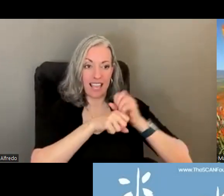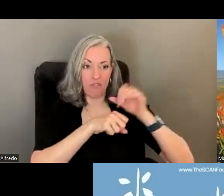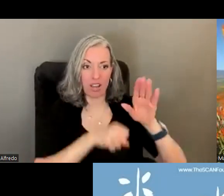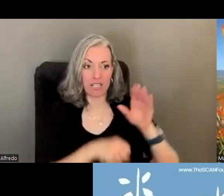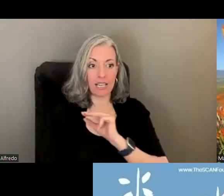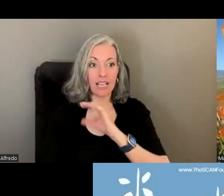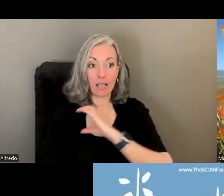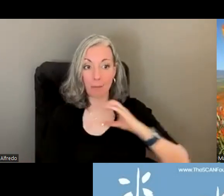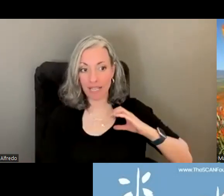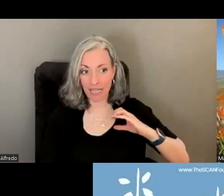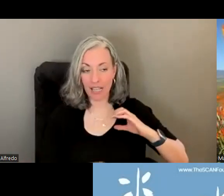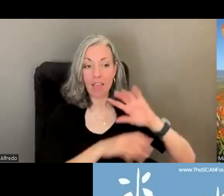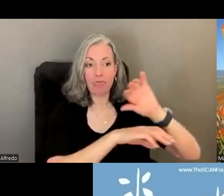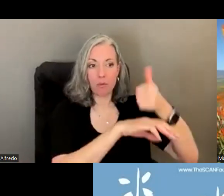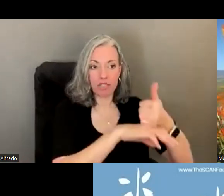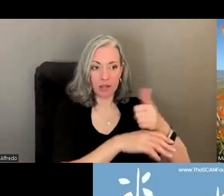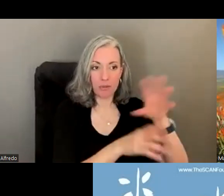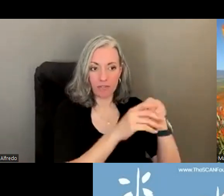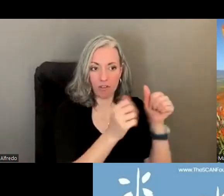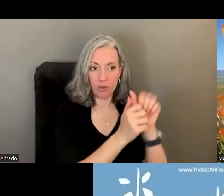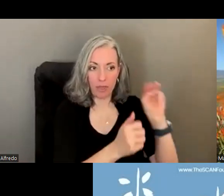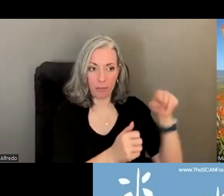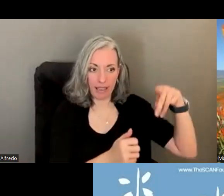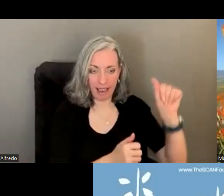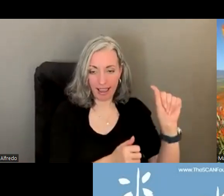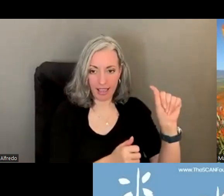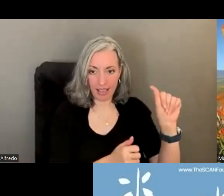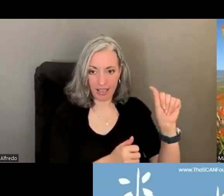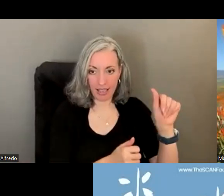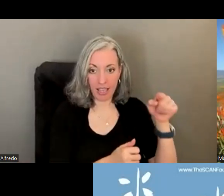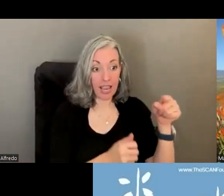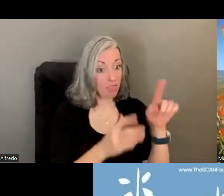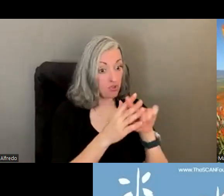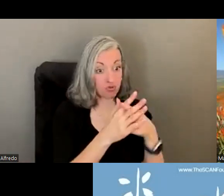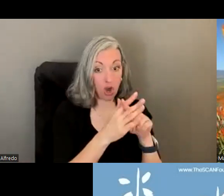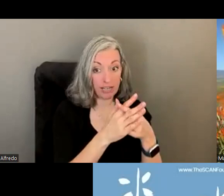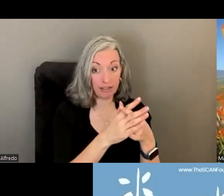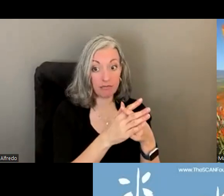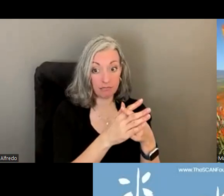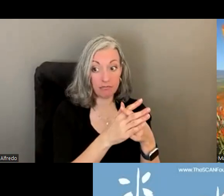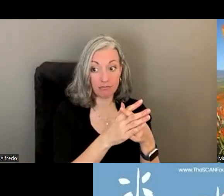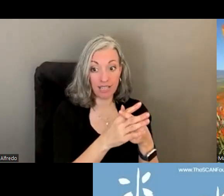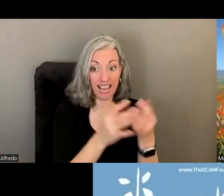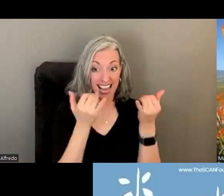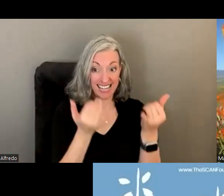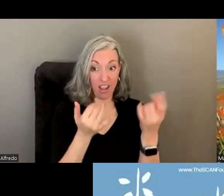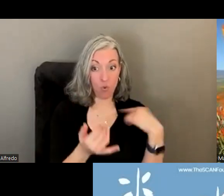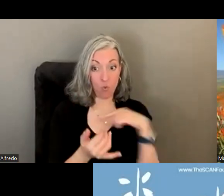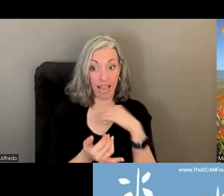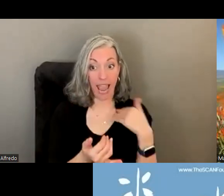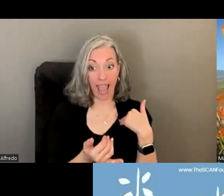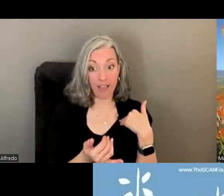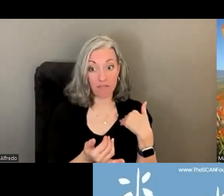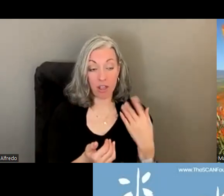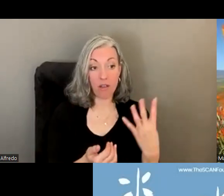was formed as part of the Master Plan for Aging in the very beginning days. And now we're in year 4